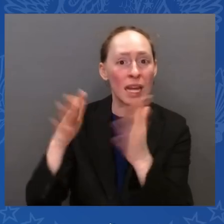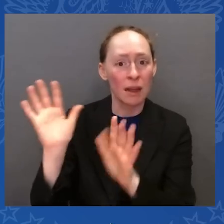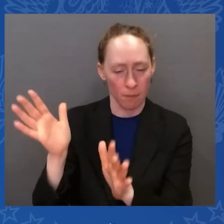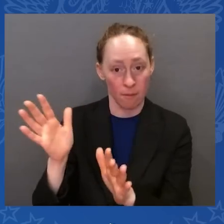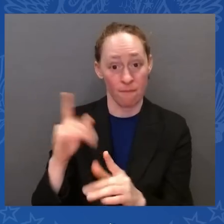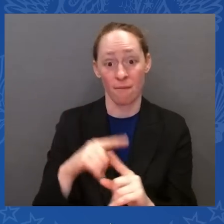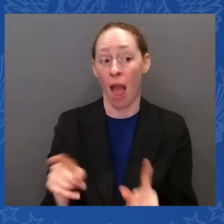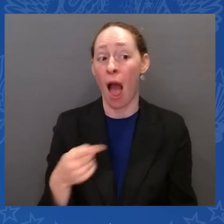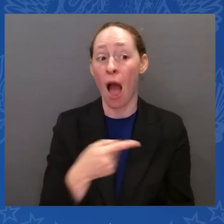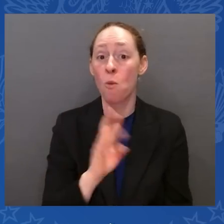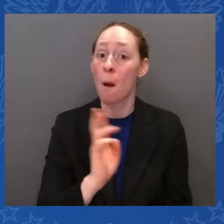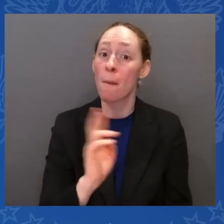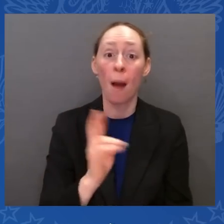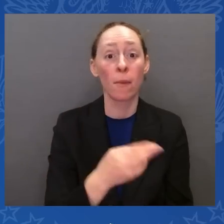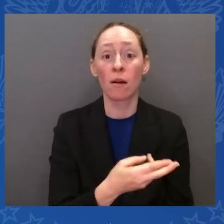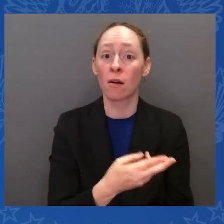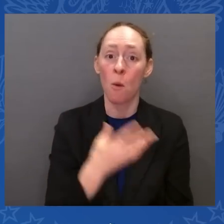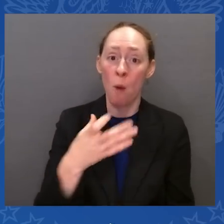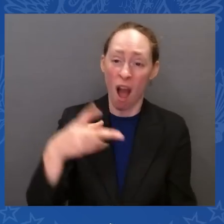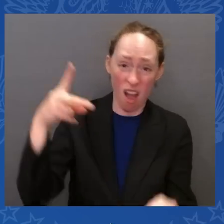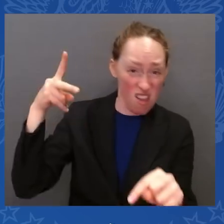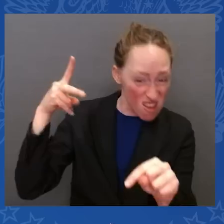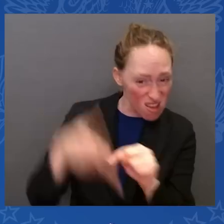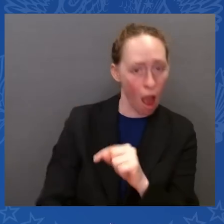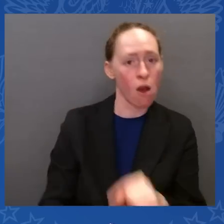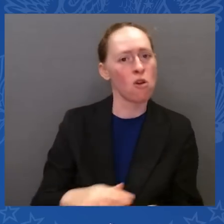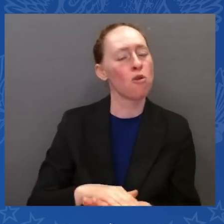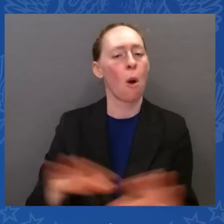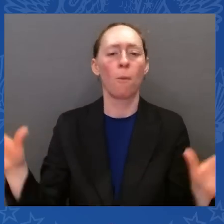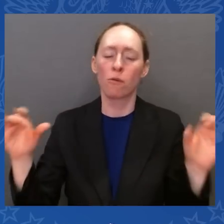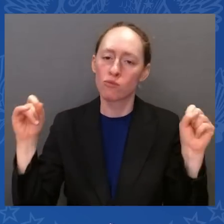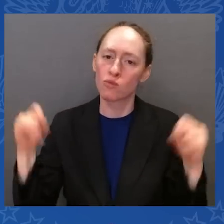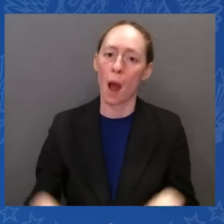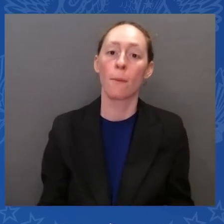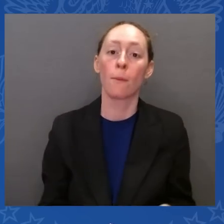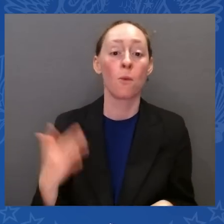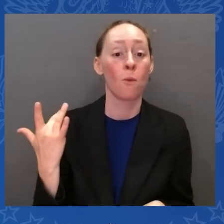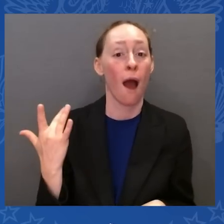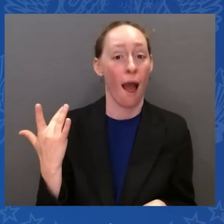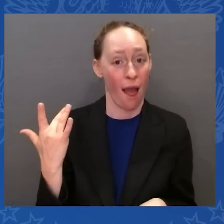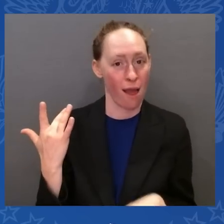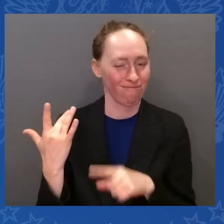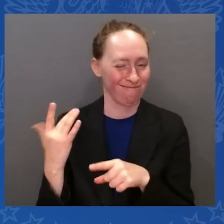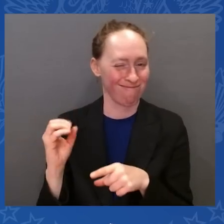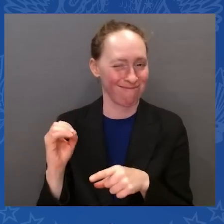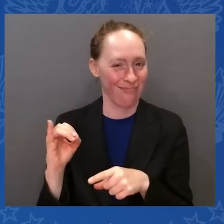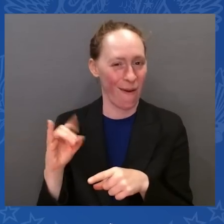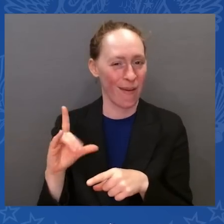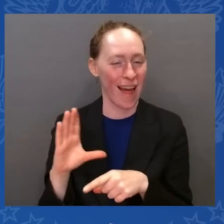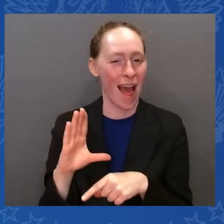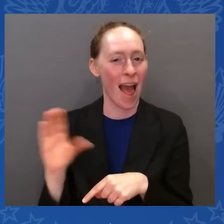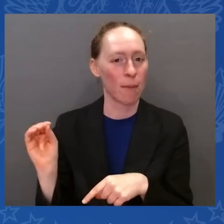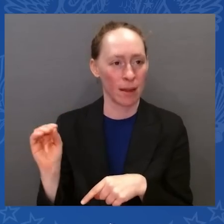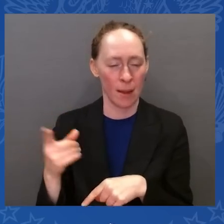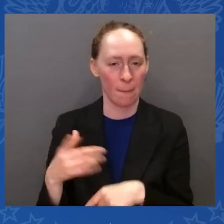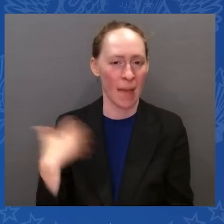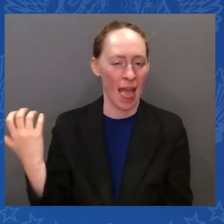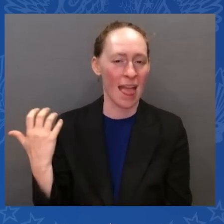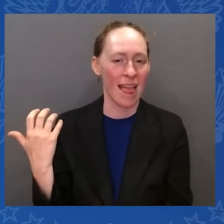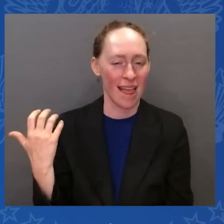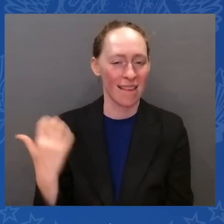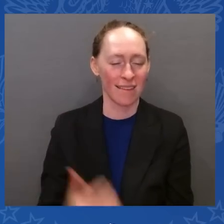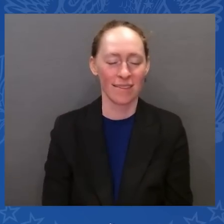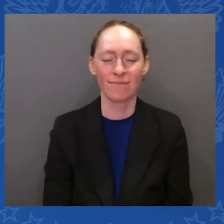significant progress on solar and wind and renewable energy and hydrogen. And guess what? They want to cut